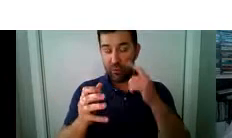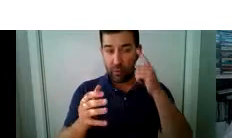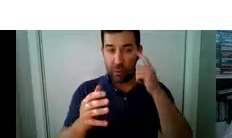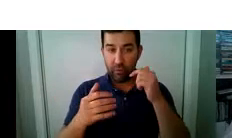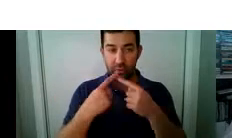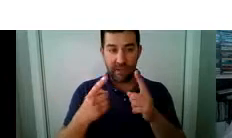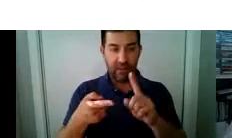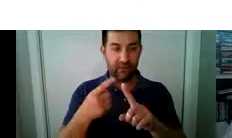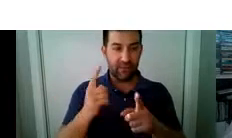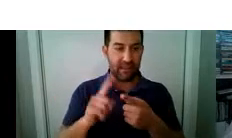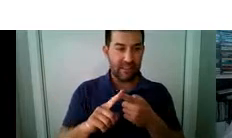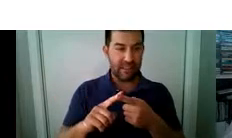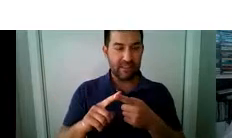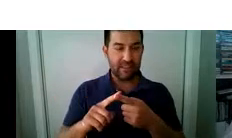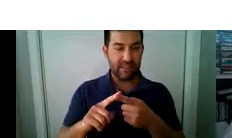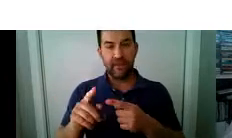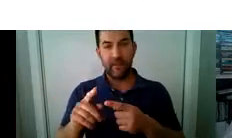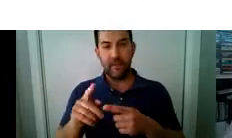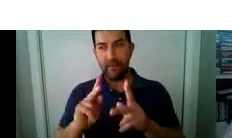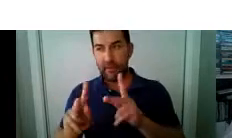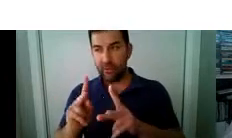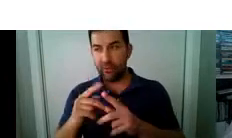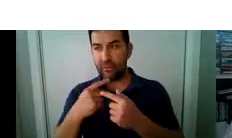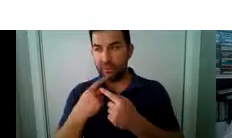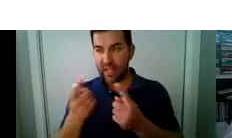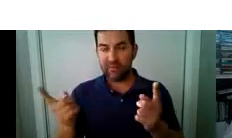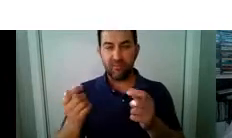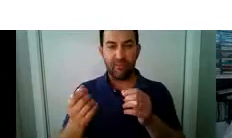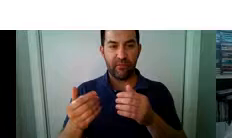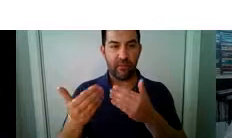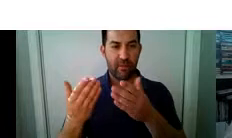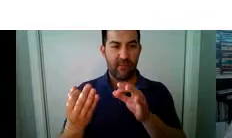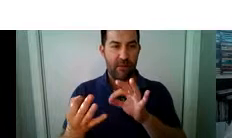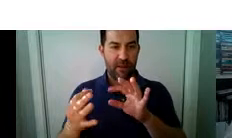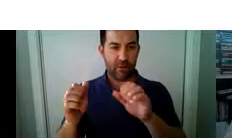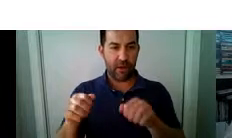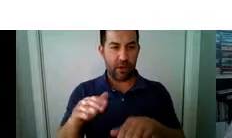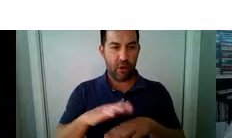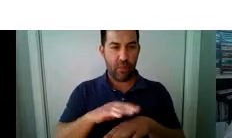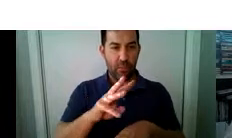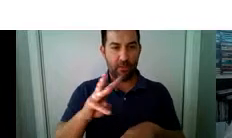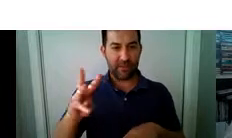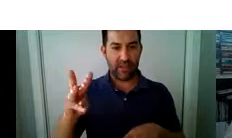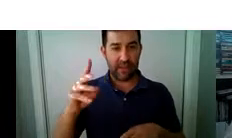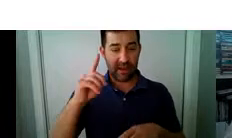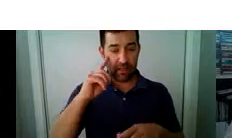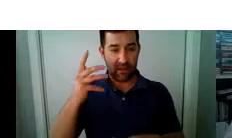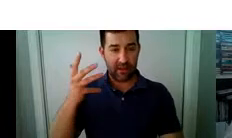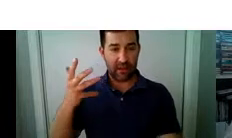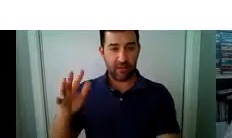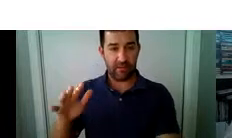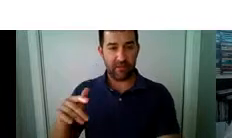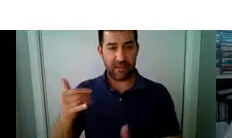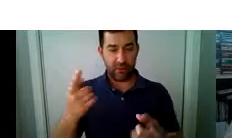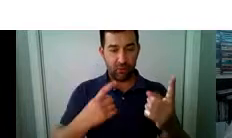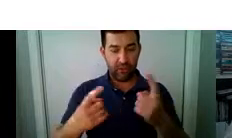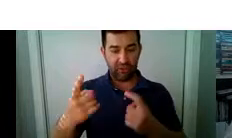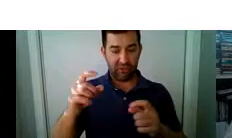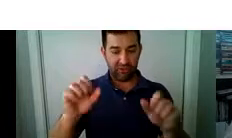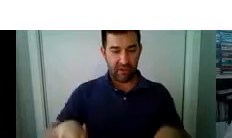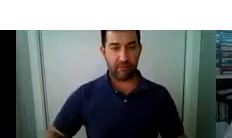and neighbors to provide feedback, you can do so on this website. And with that, I think we'll open it up for